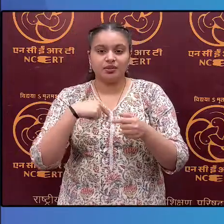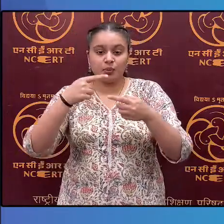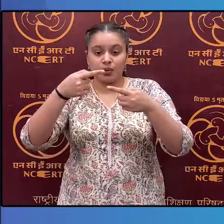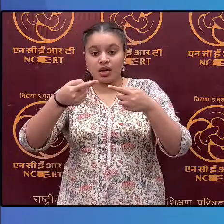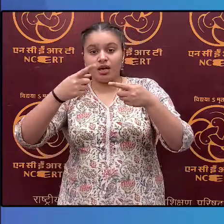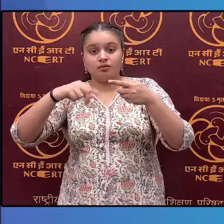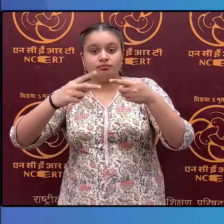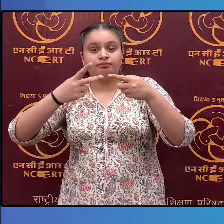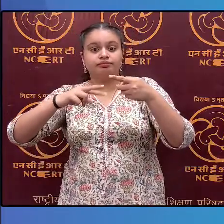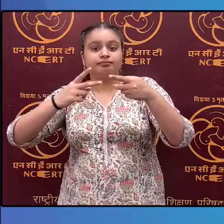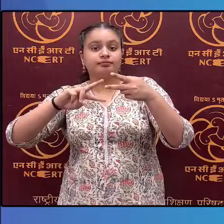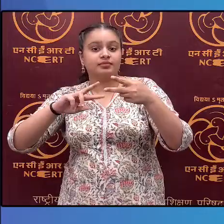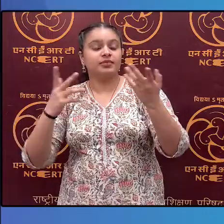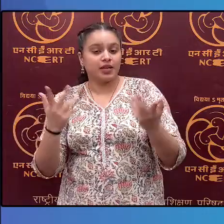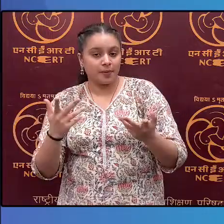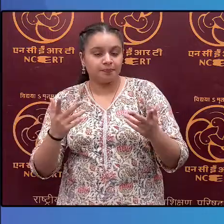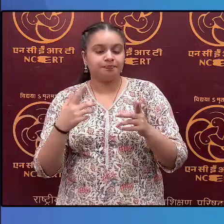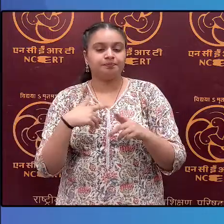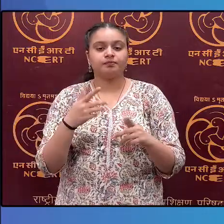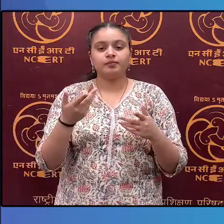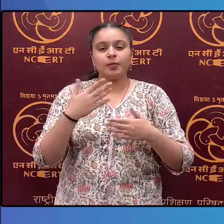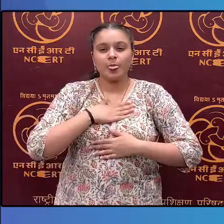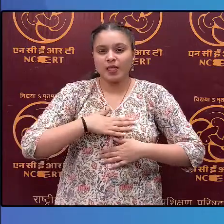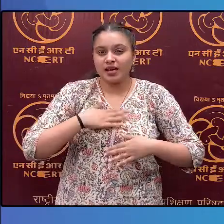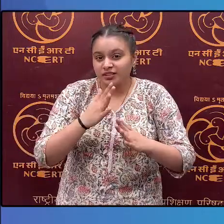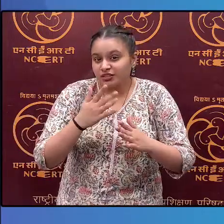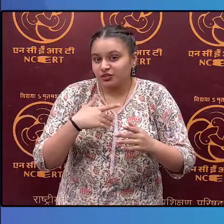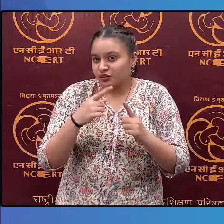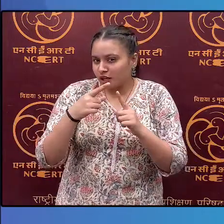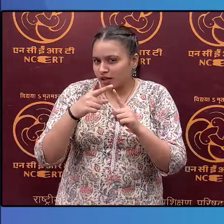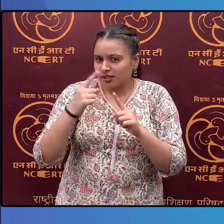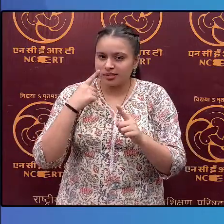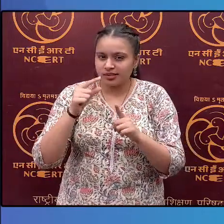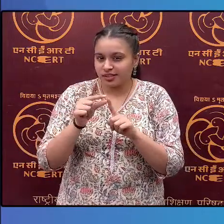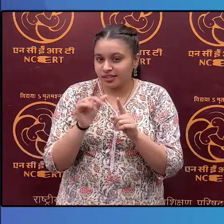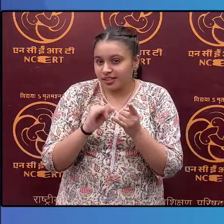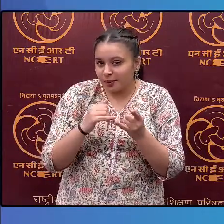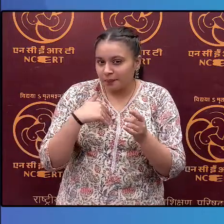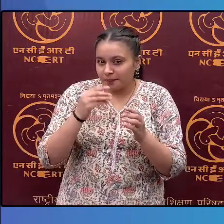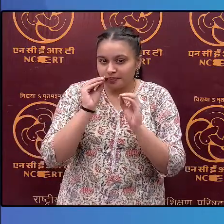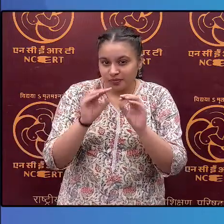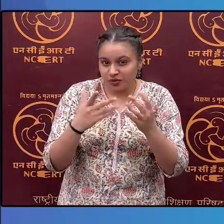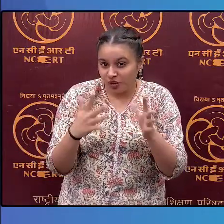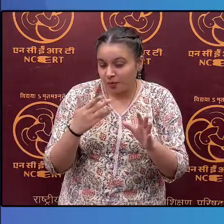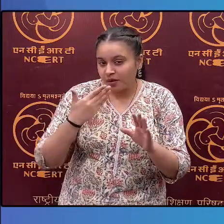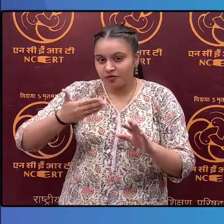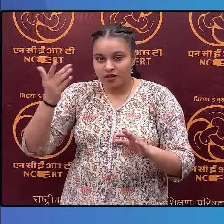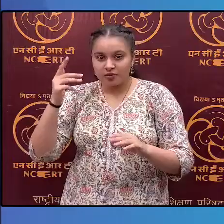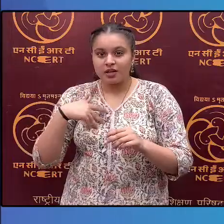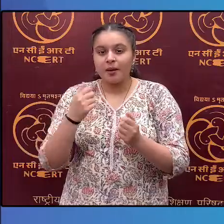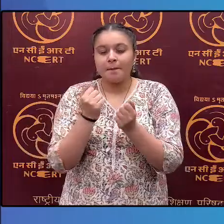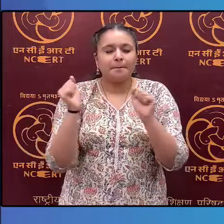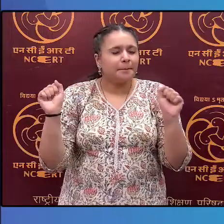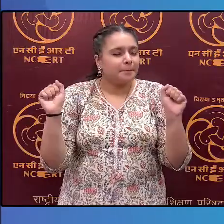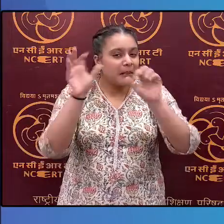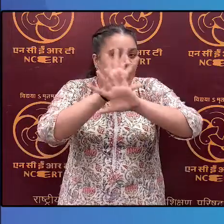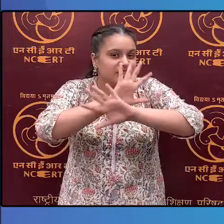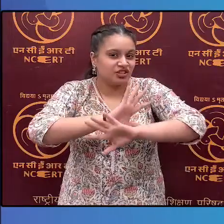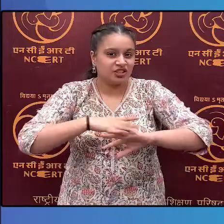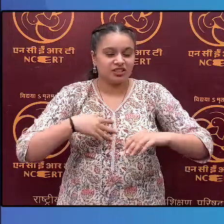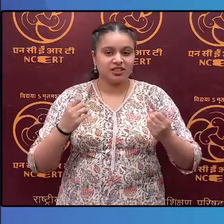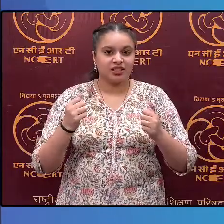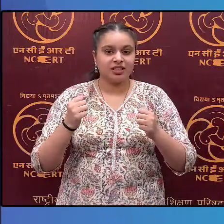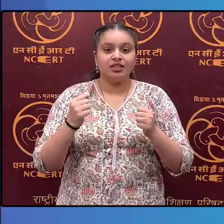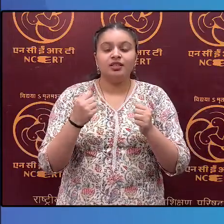after. So for a very fun trick, I have told you in the last session also, it is a magical word called